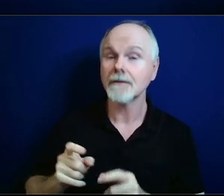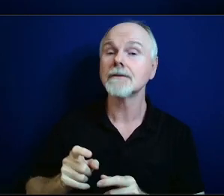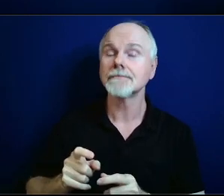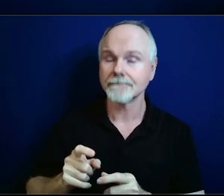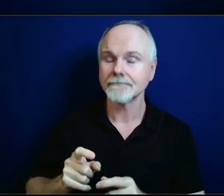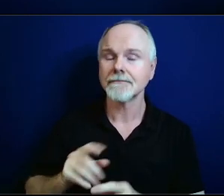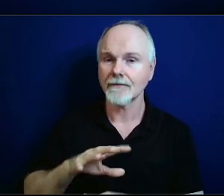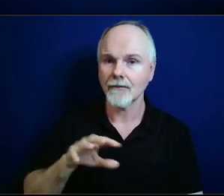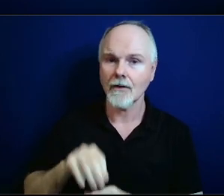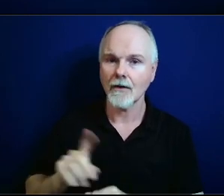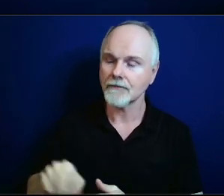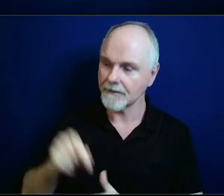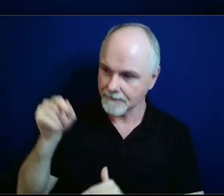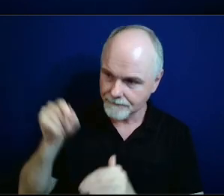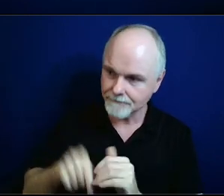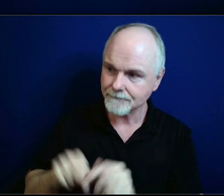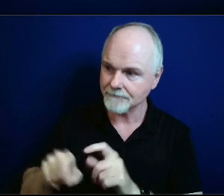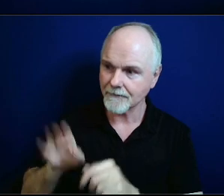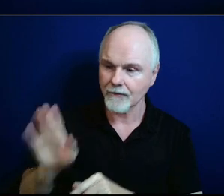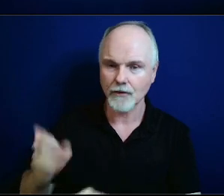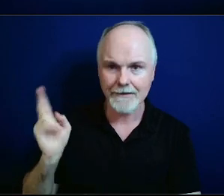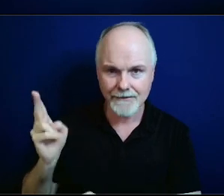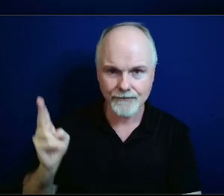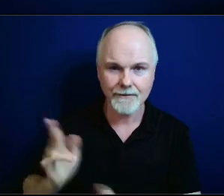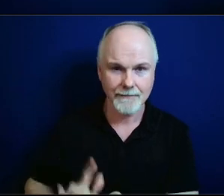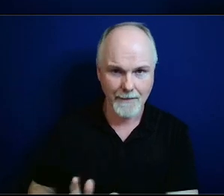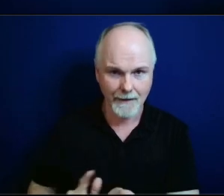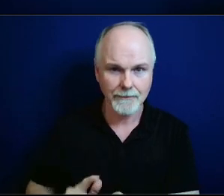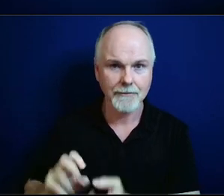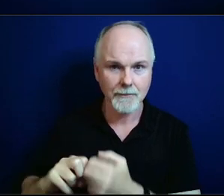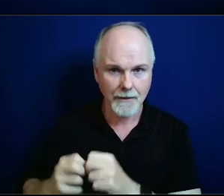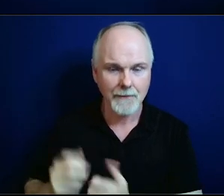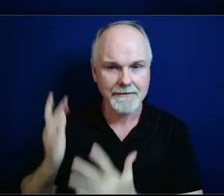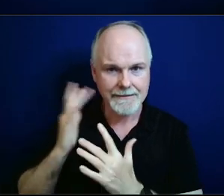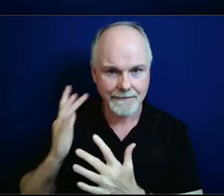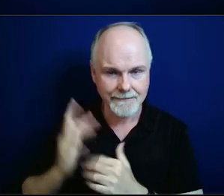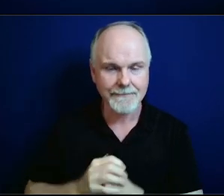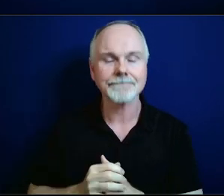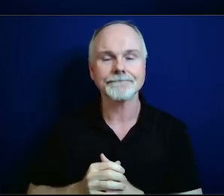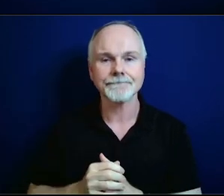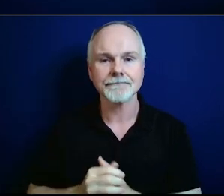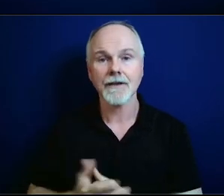Thank you for your attention, and I'm happy to address any questions you